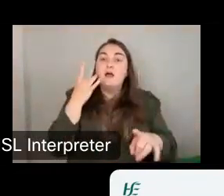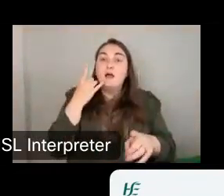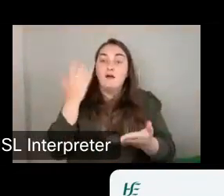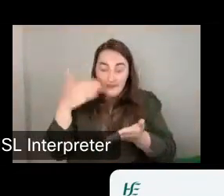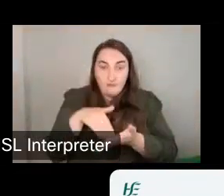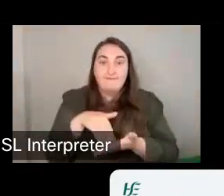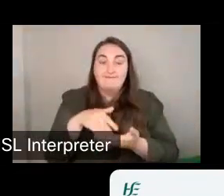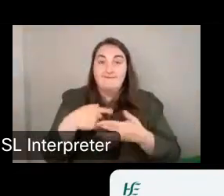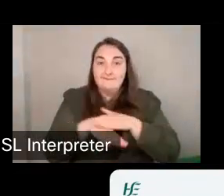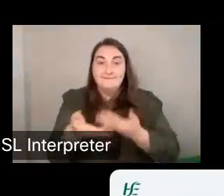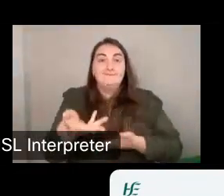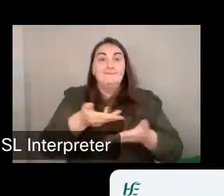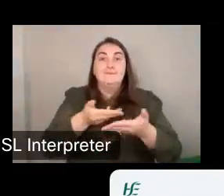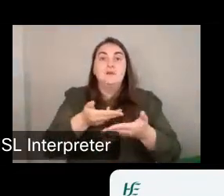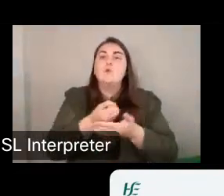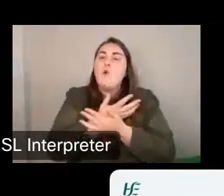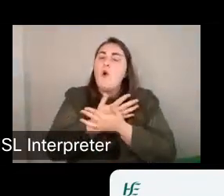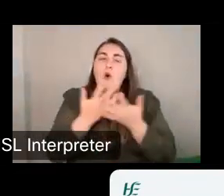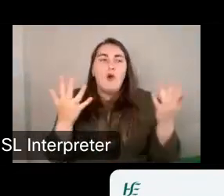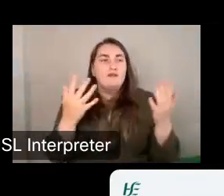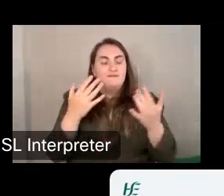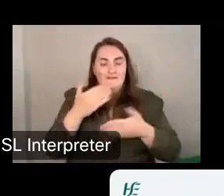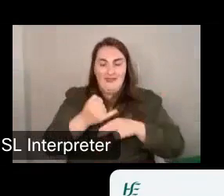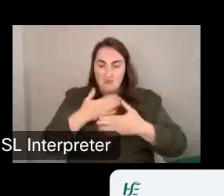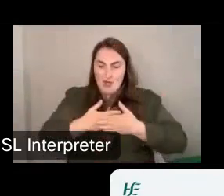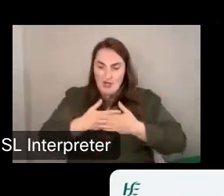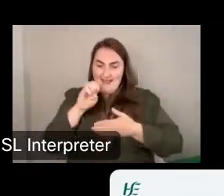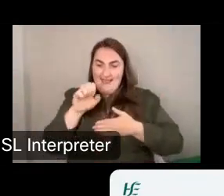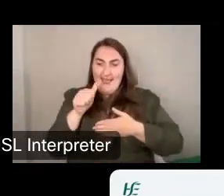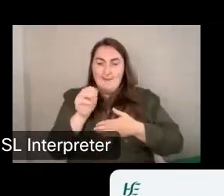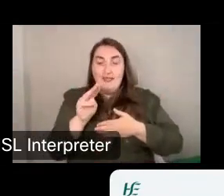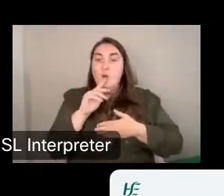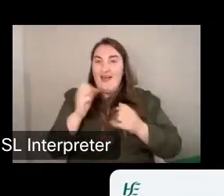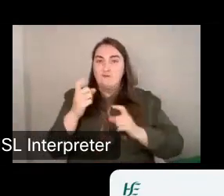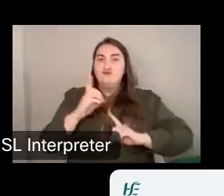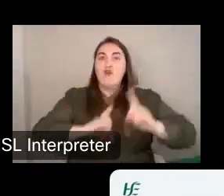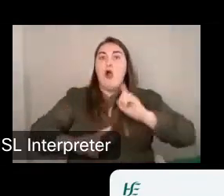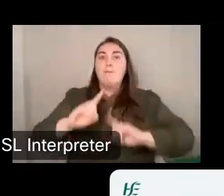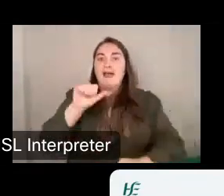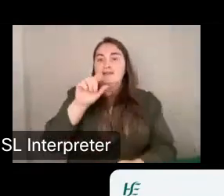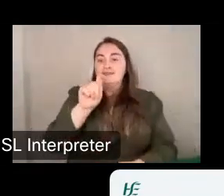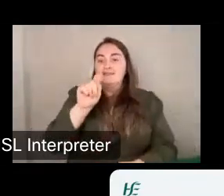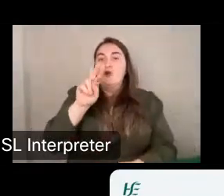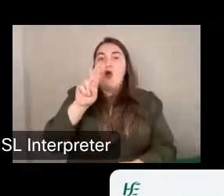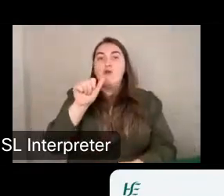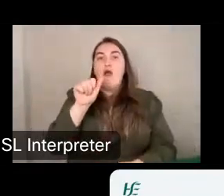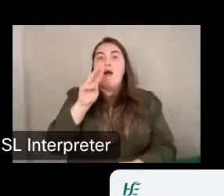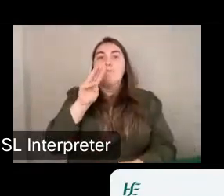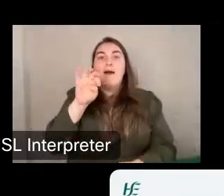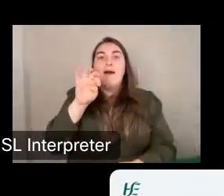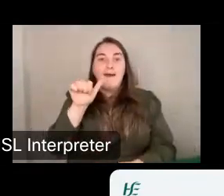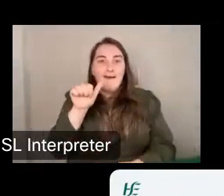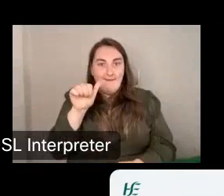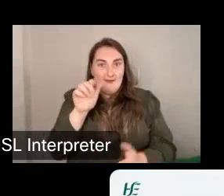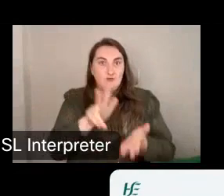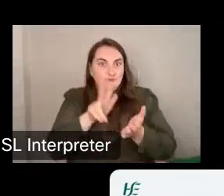the internal EAP staff counselors are trauma certified. They're all EMDR trained, and of our